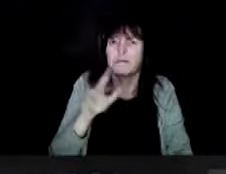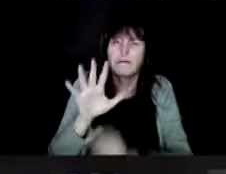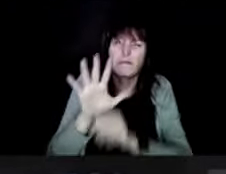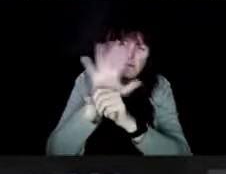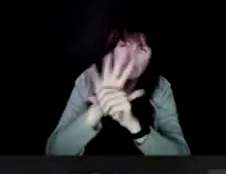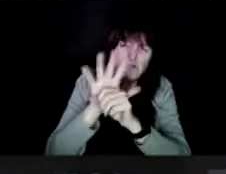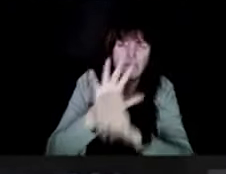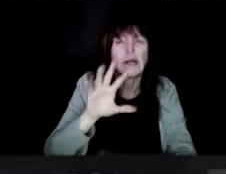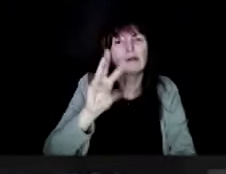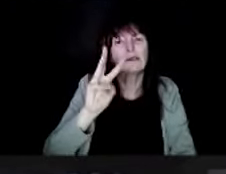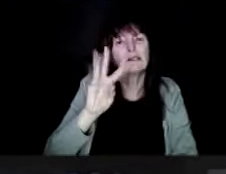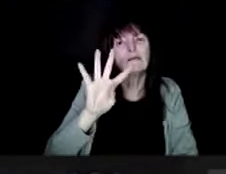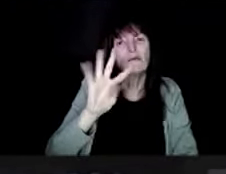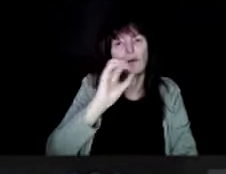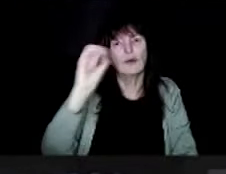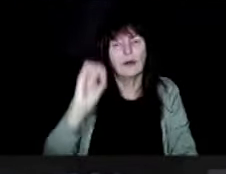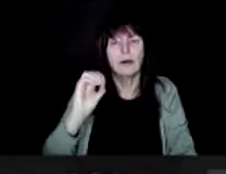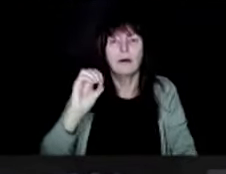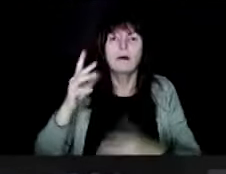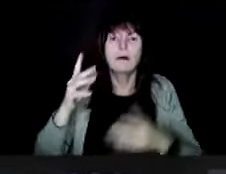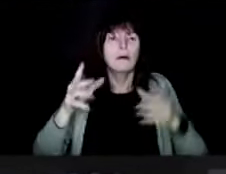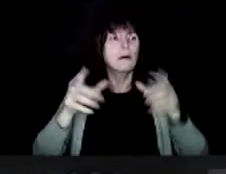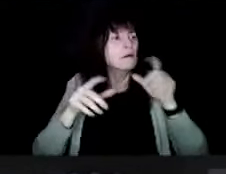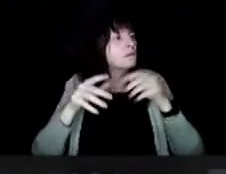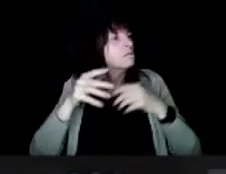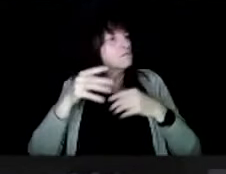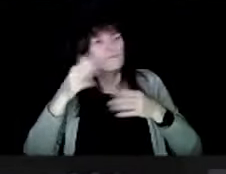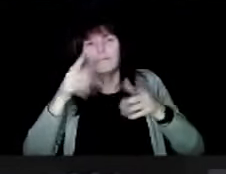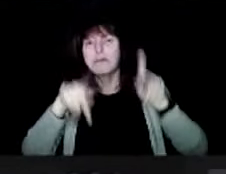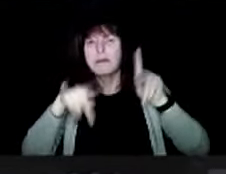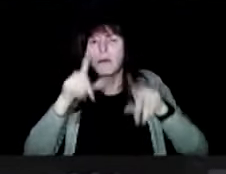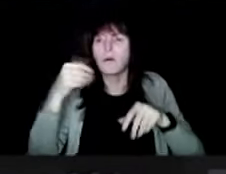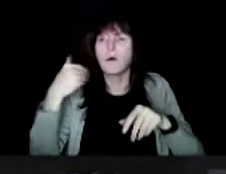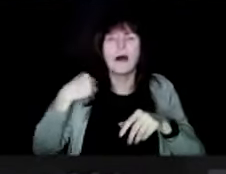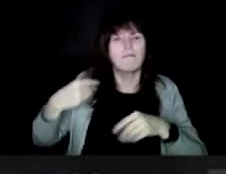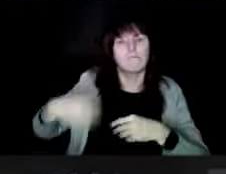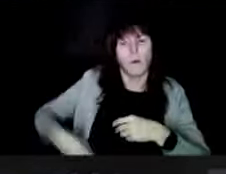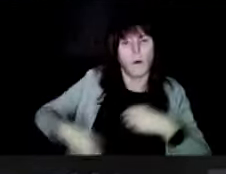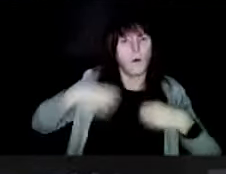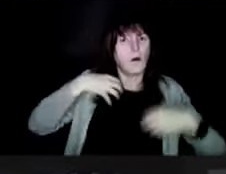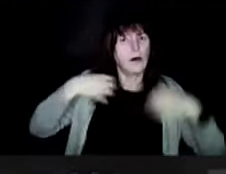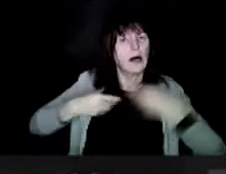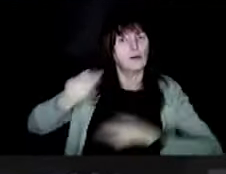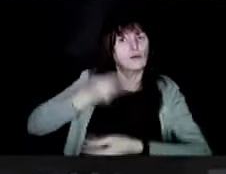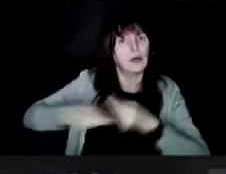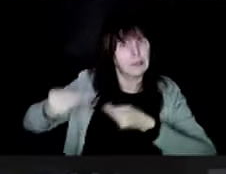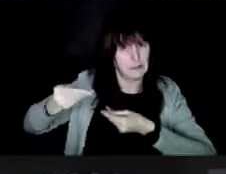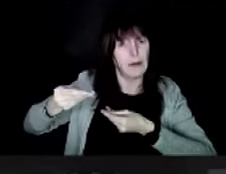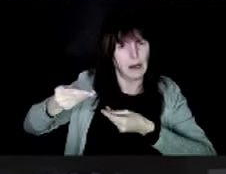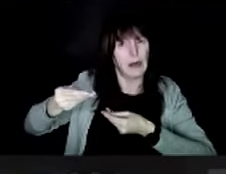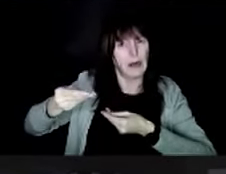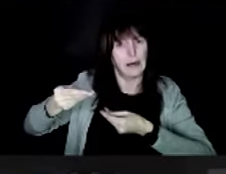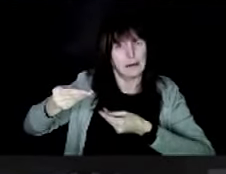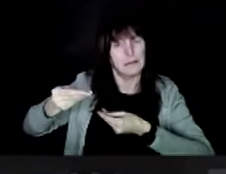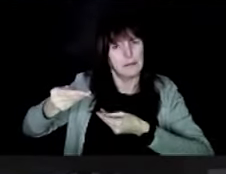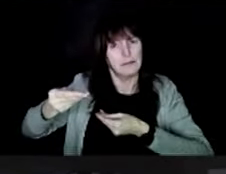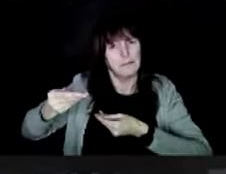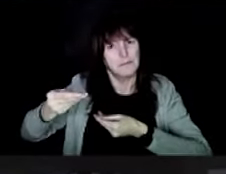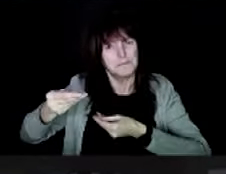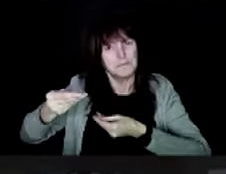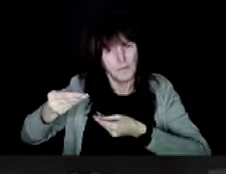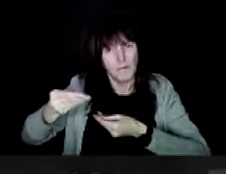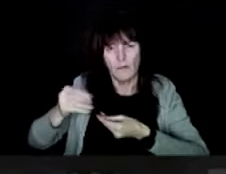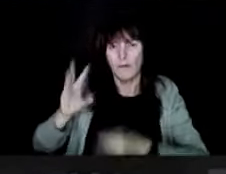transplant recipients have received even their third dose. So whether it's your third or your fourth dose, those